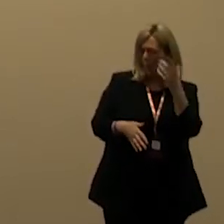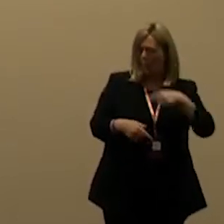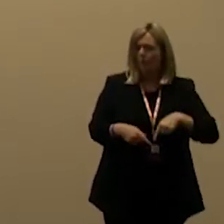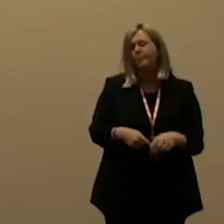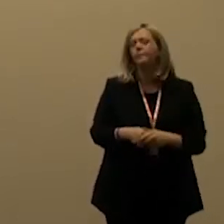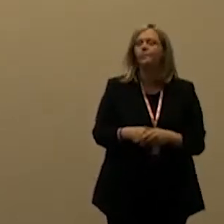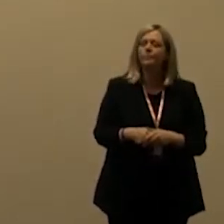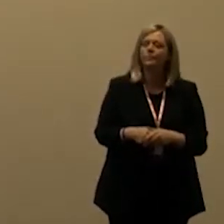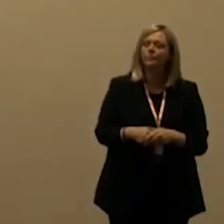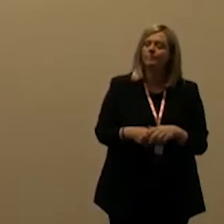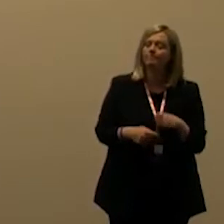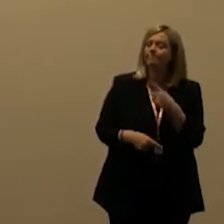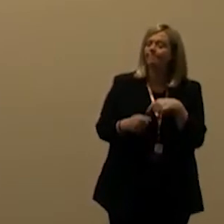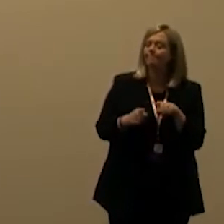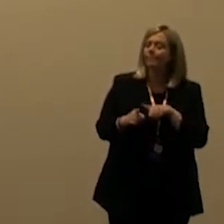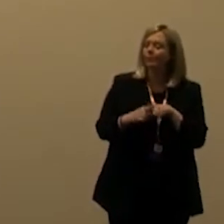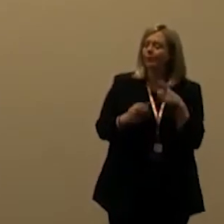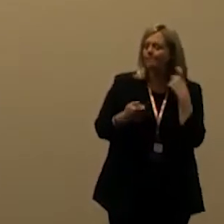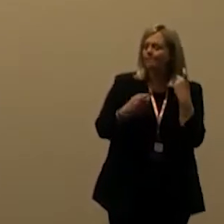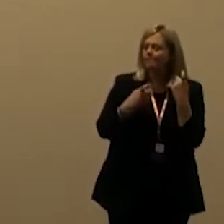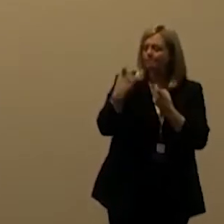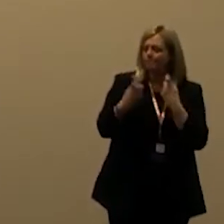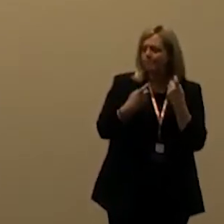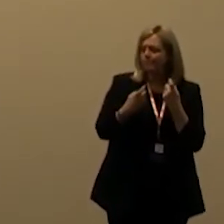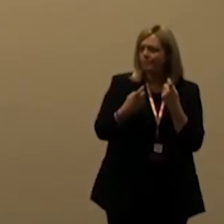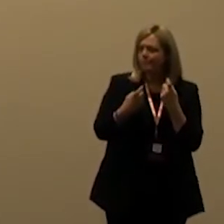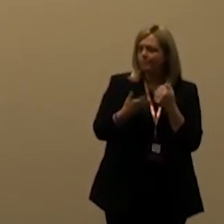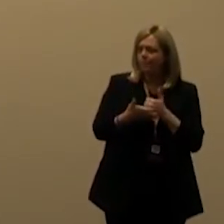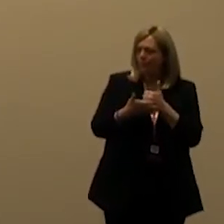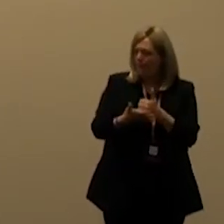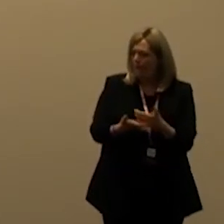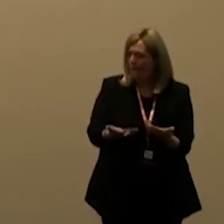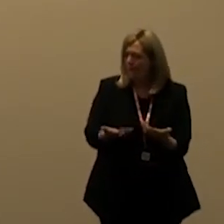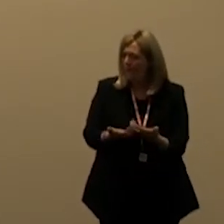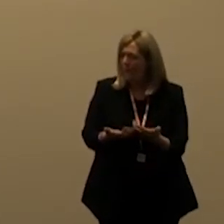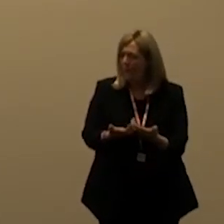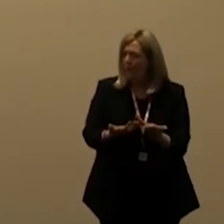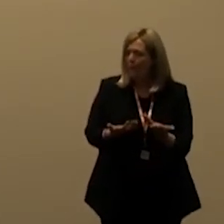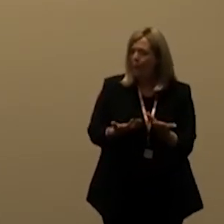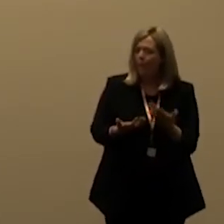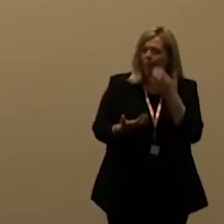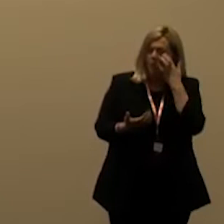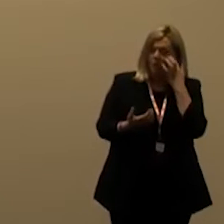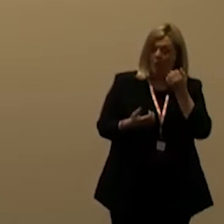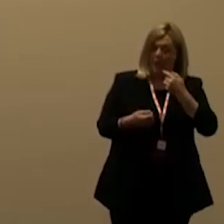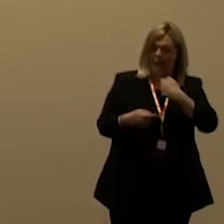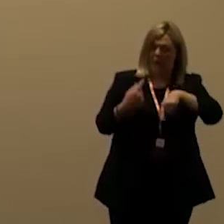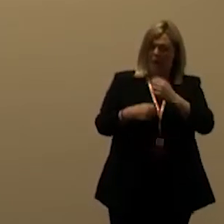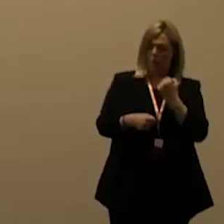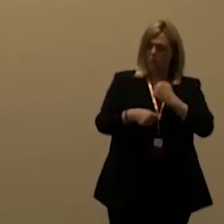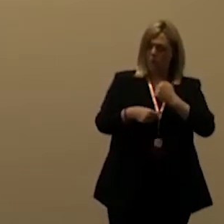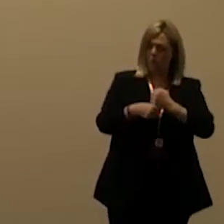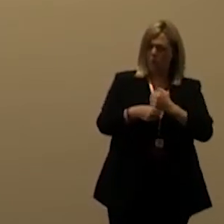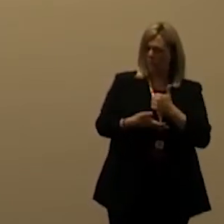to do is look at how we can help from our generation. And I think what really